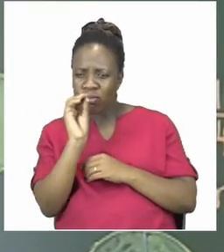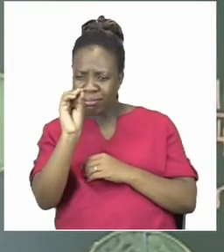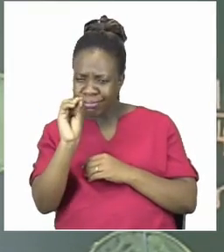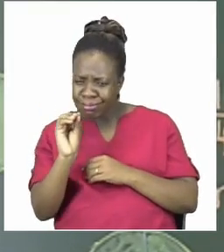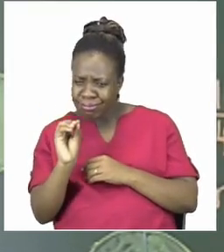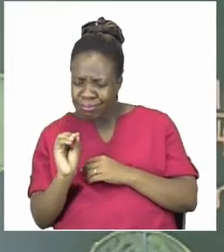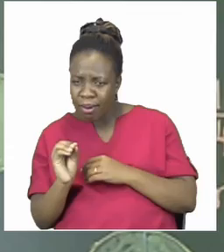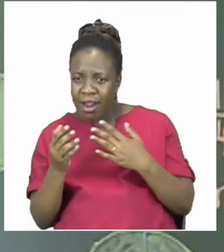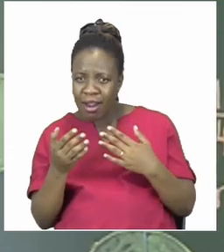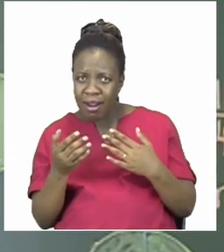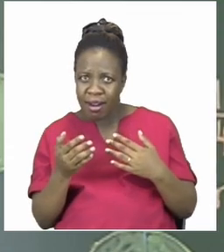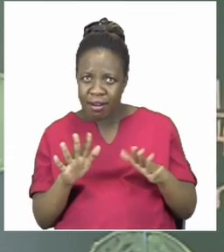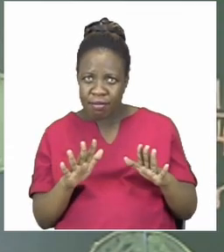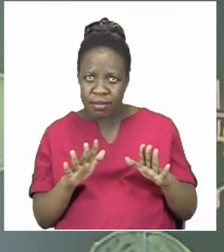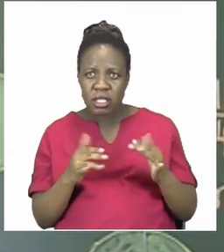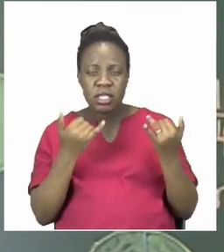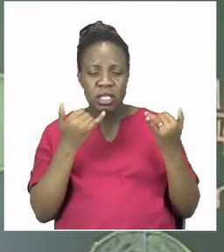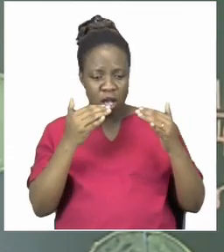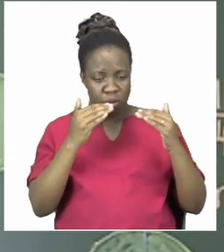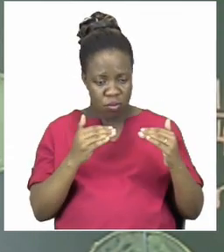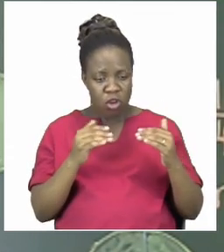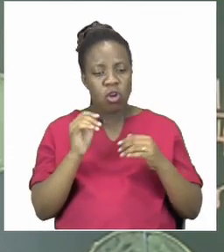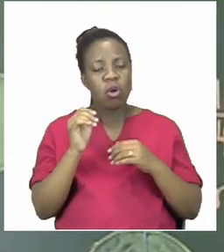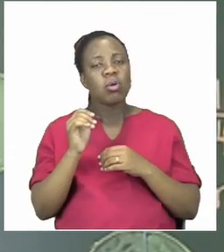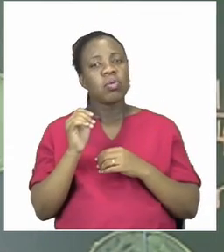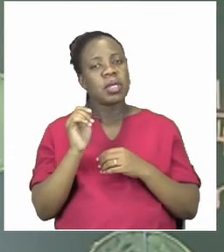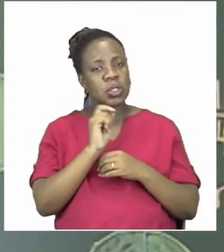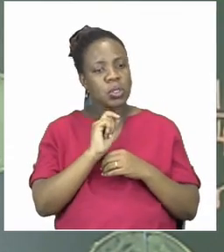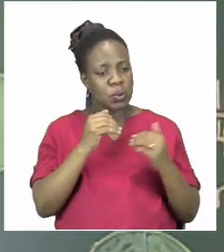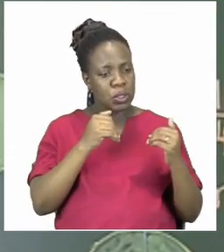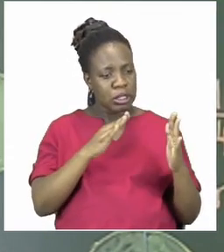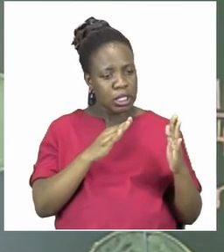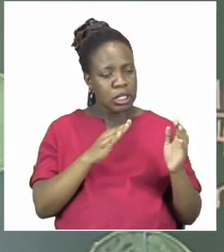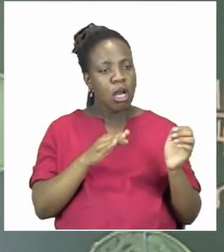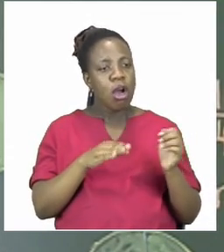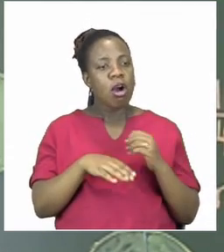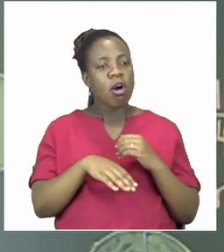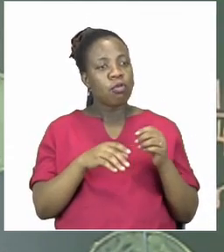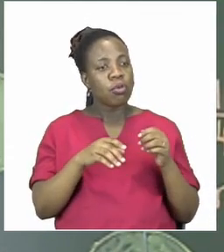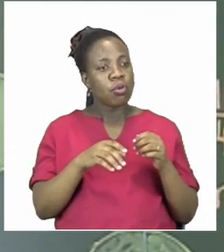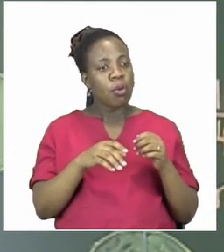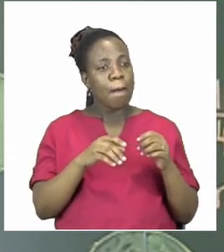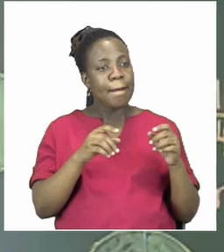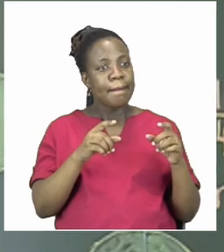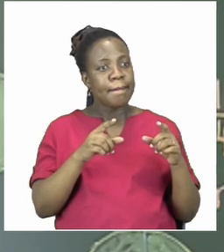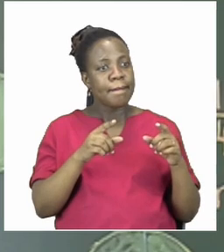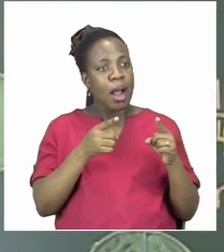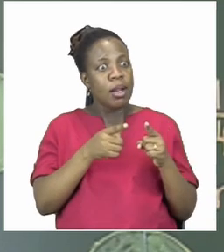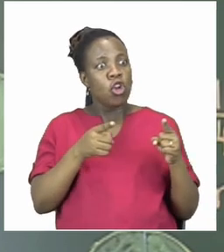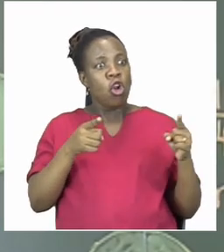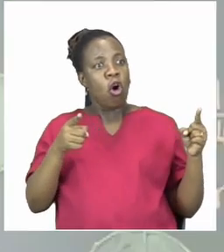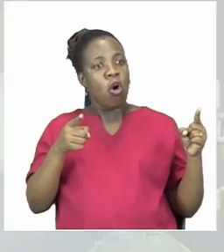don't know what to do, that's okay. You can ask an adult for help. Let's now move on to the next part of our lesson today on